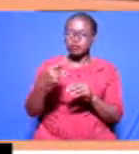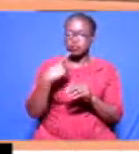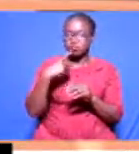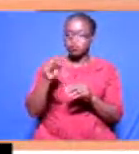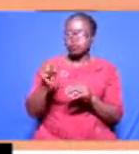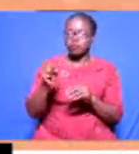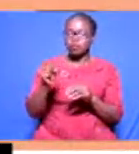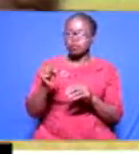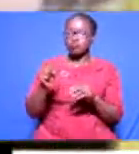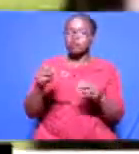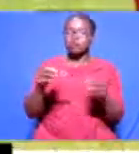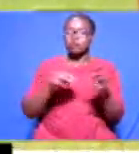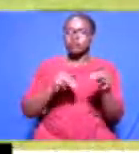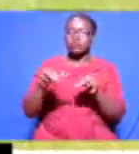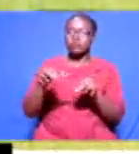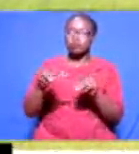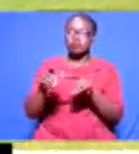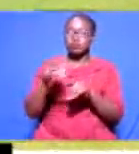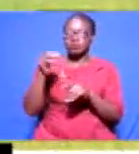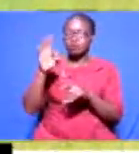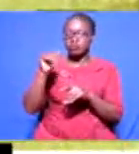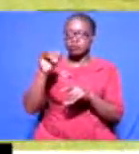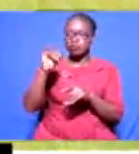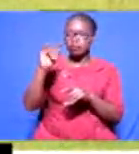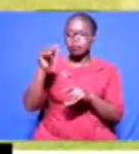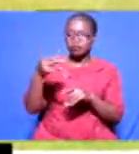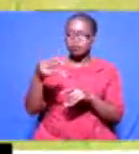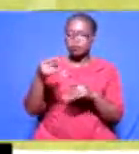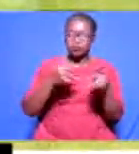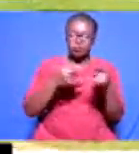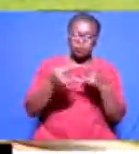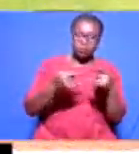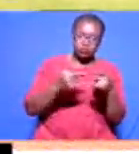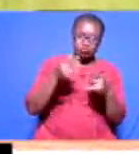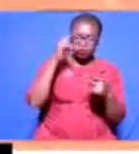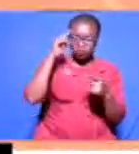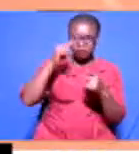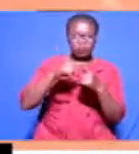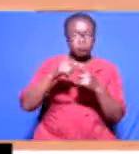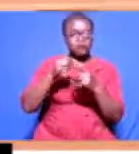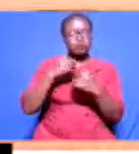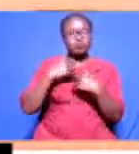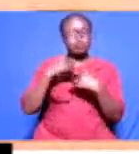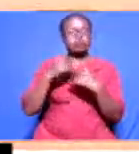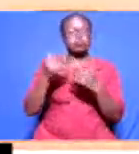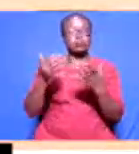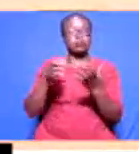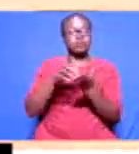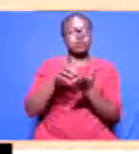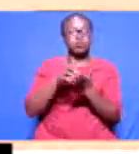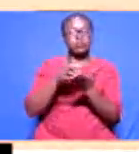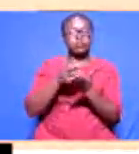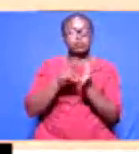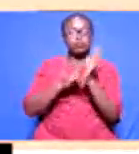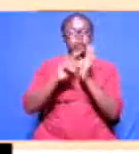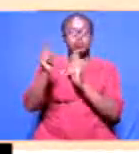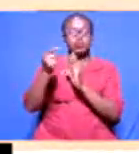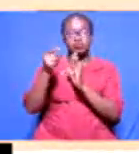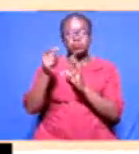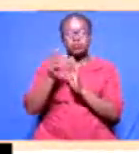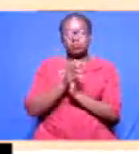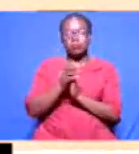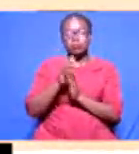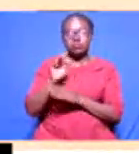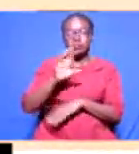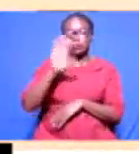Kipyegon. The three-day event will see athletes battle it out, aiming to secure the available slots to represent Kenya in the Africa Senior